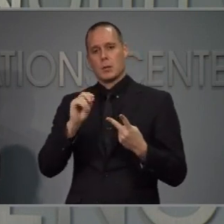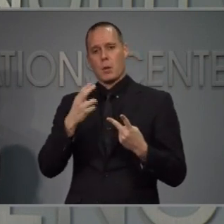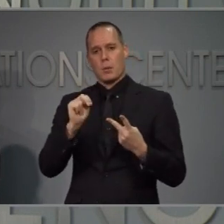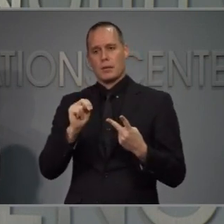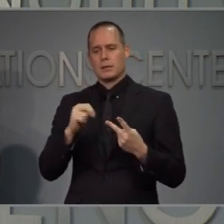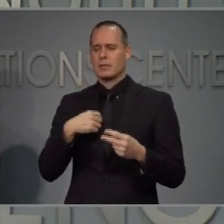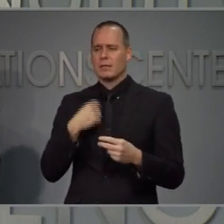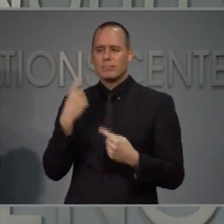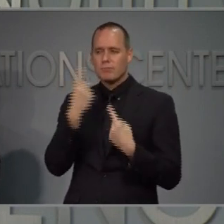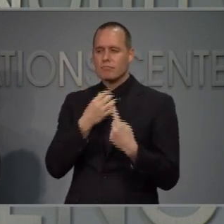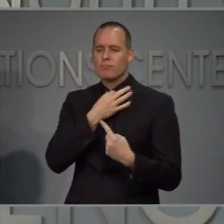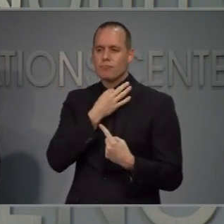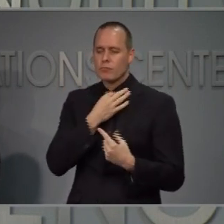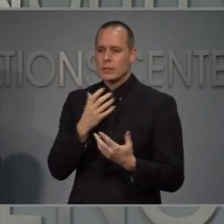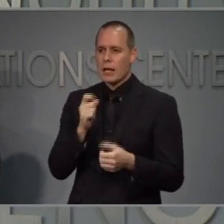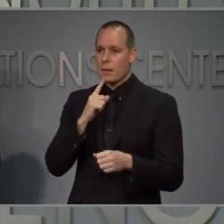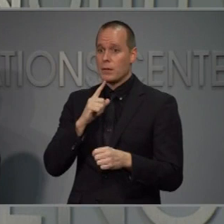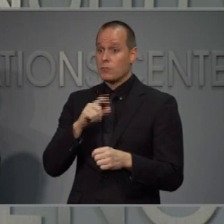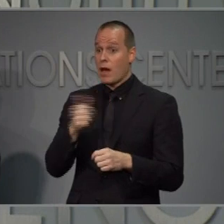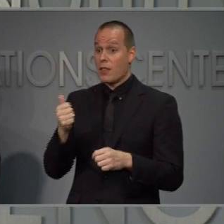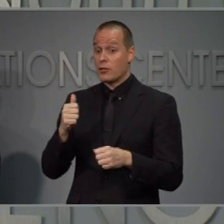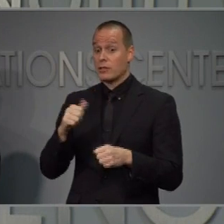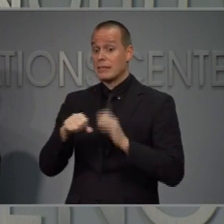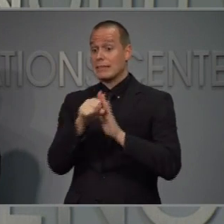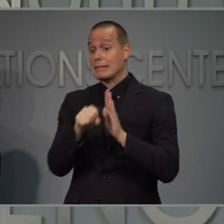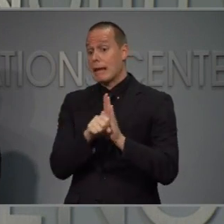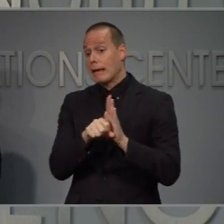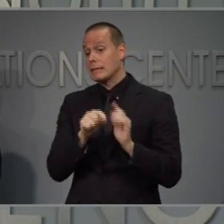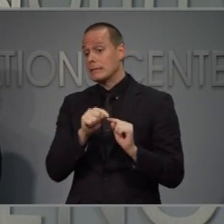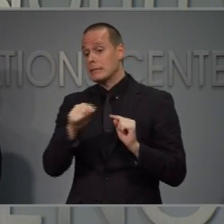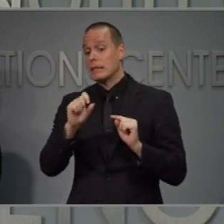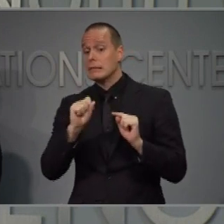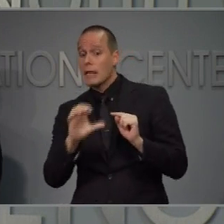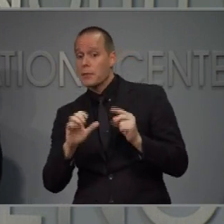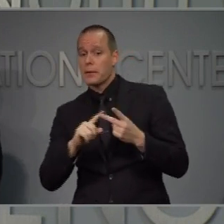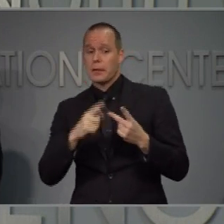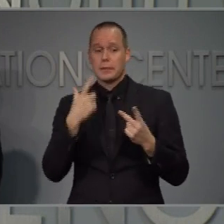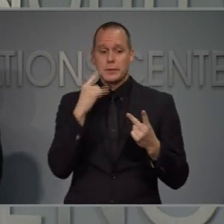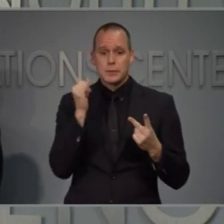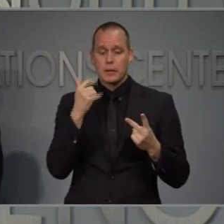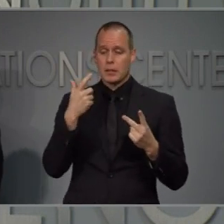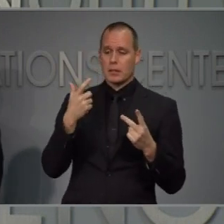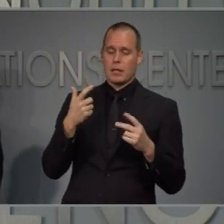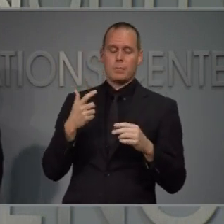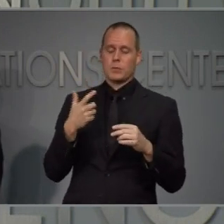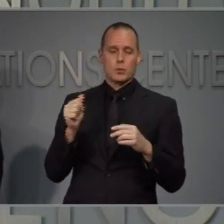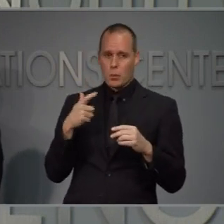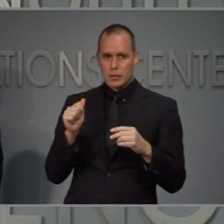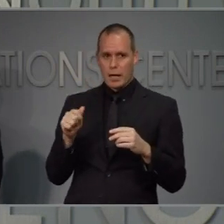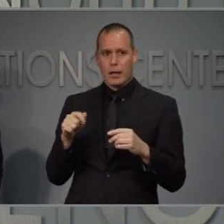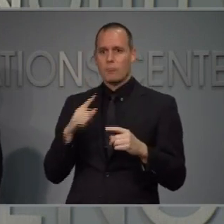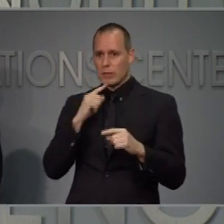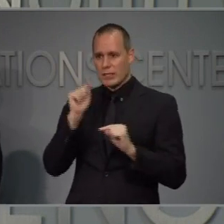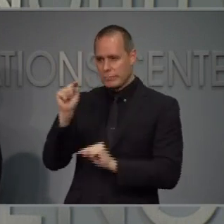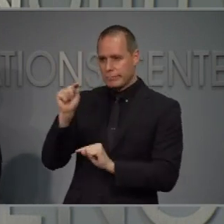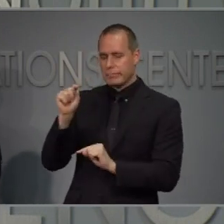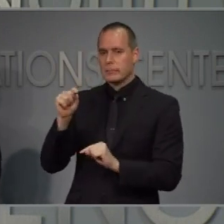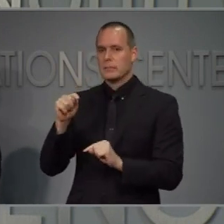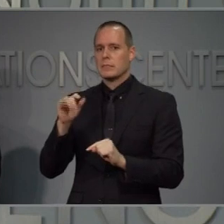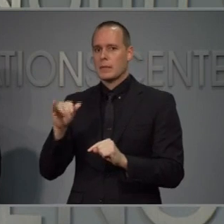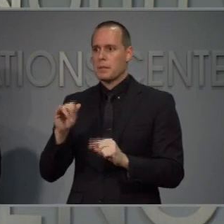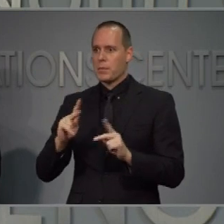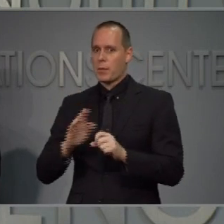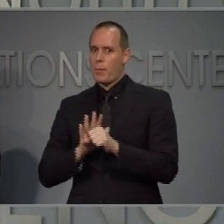pressure you're getting when you look at some of the neighboring states, South Carolina, Georgia, and are you concerned about North Carolinians who